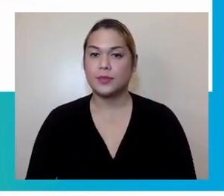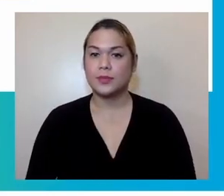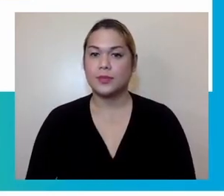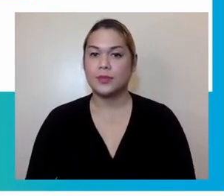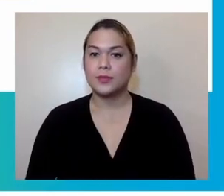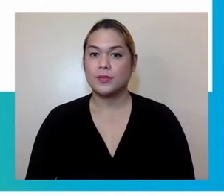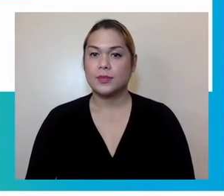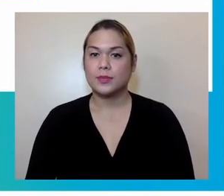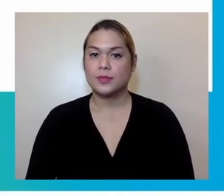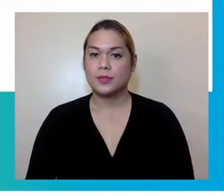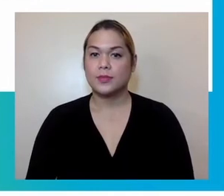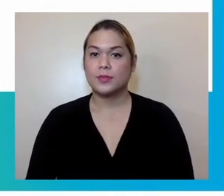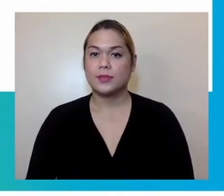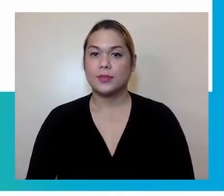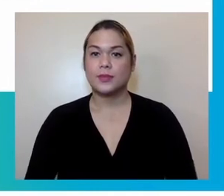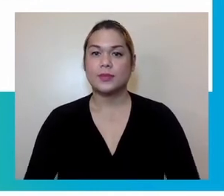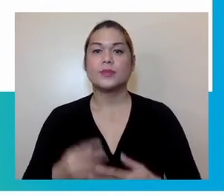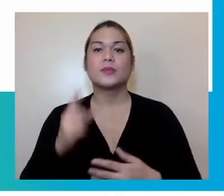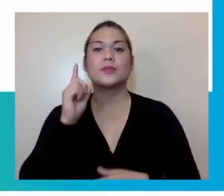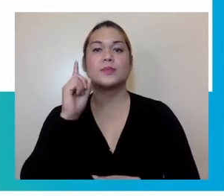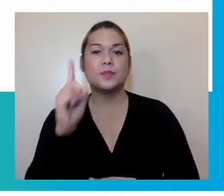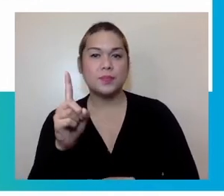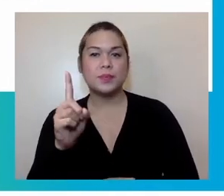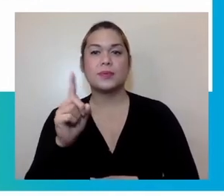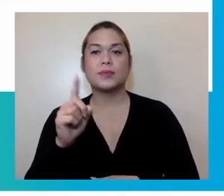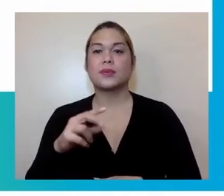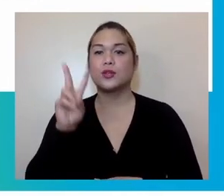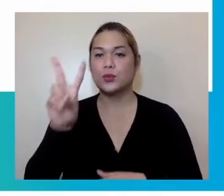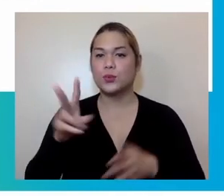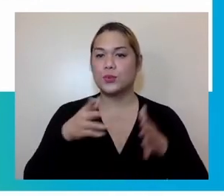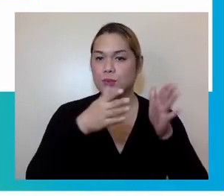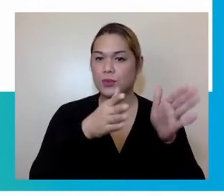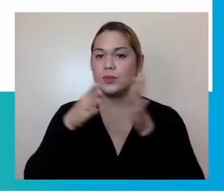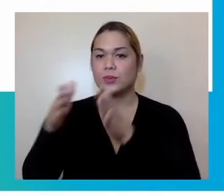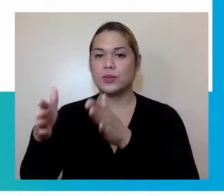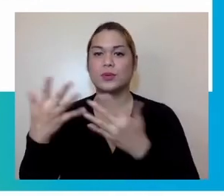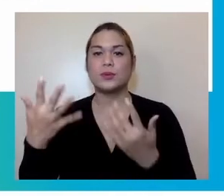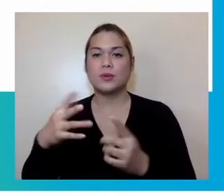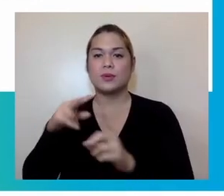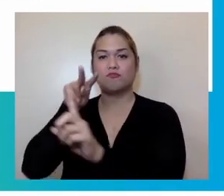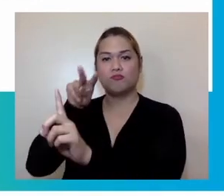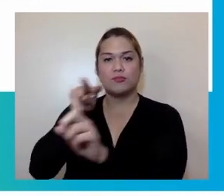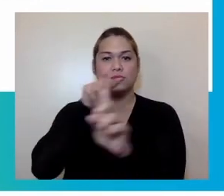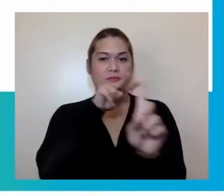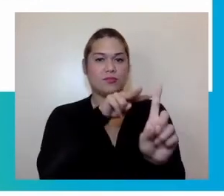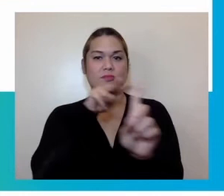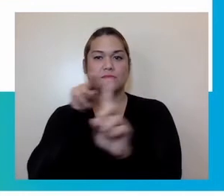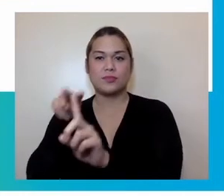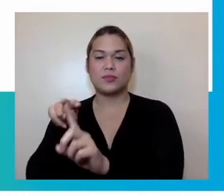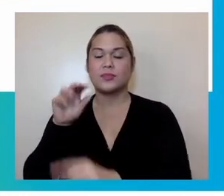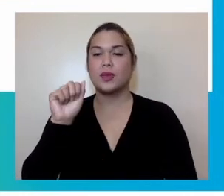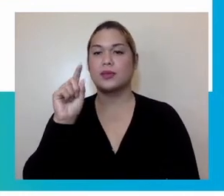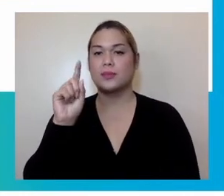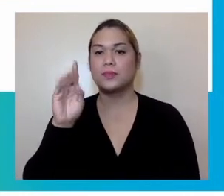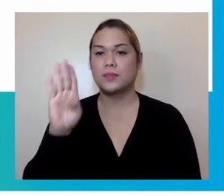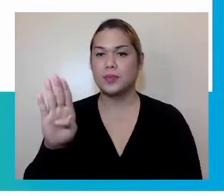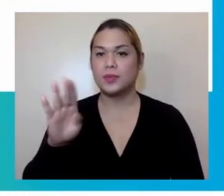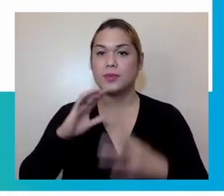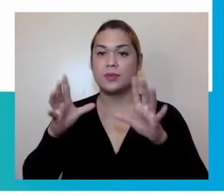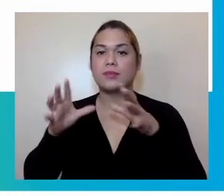at ADB's role in the energy sector. You can look at ADB as